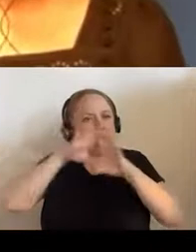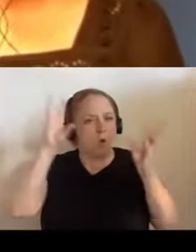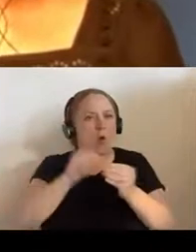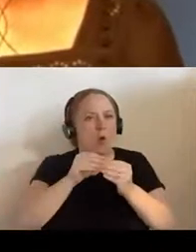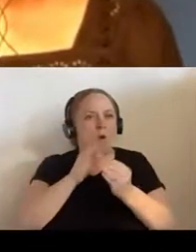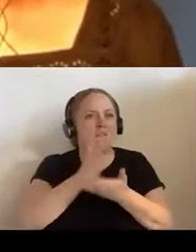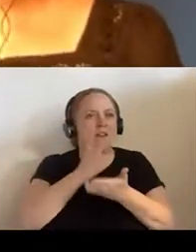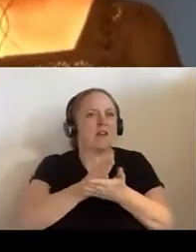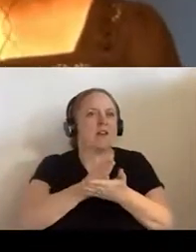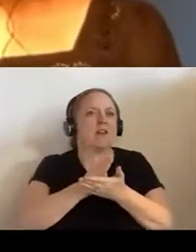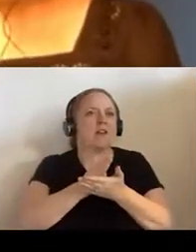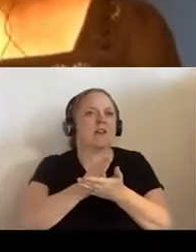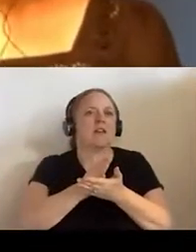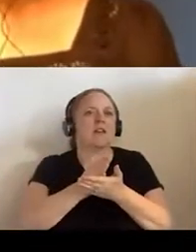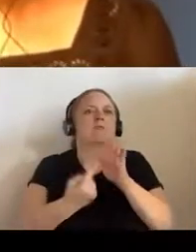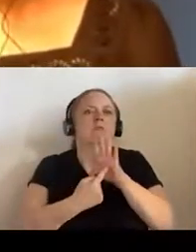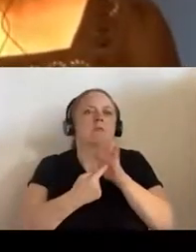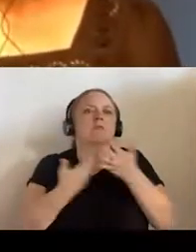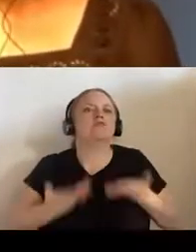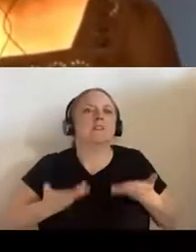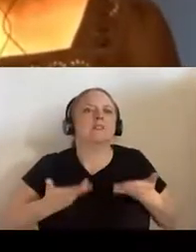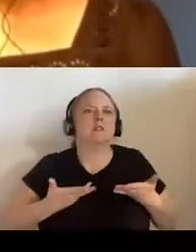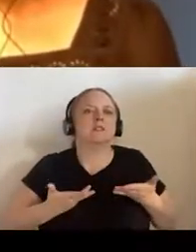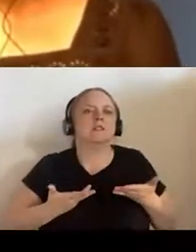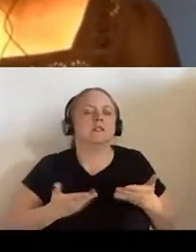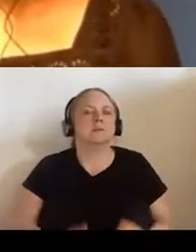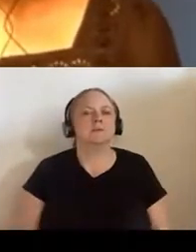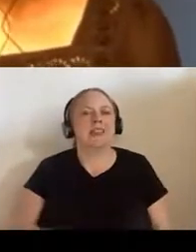very potent and very present in your work.